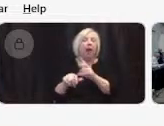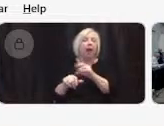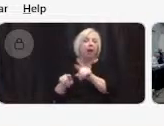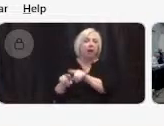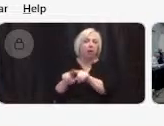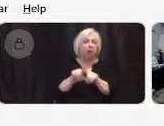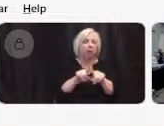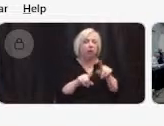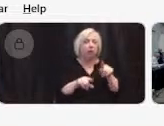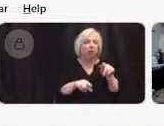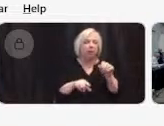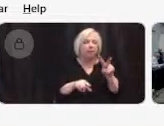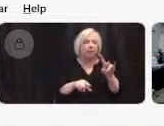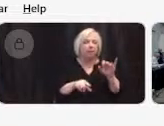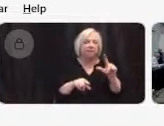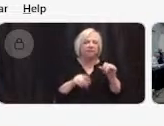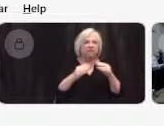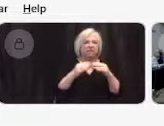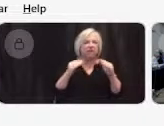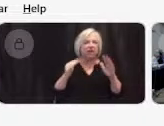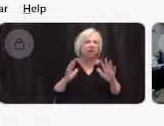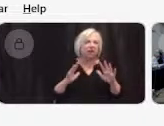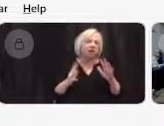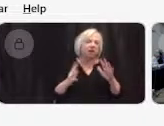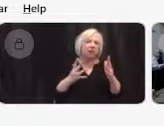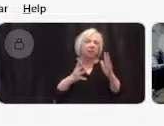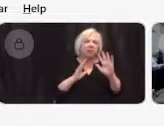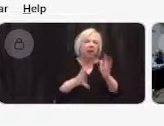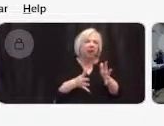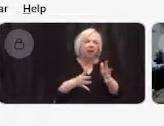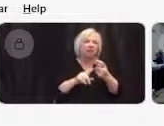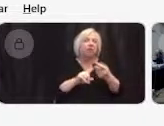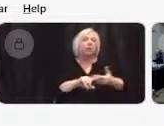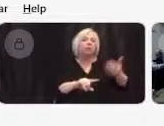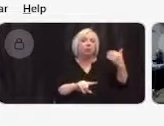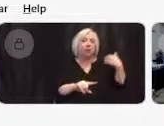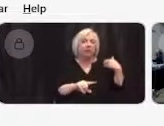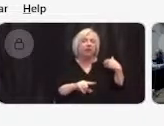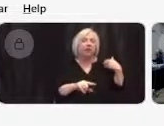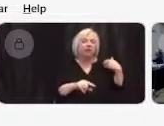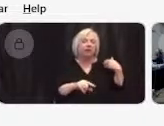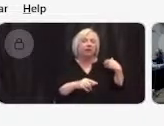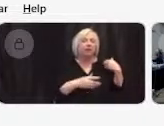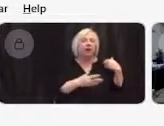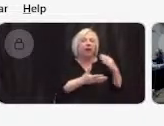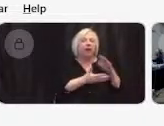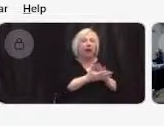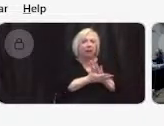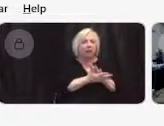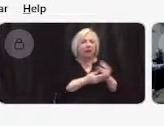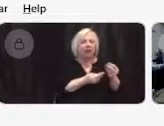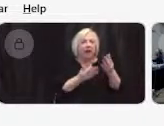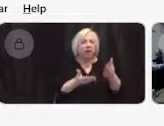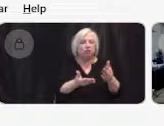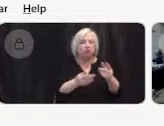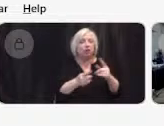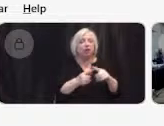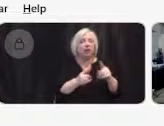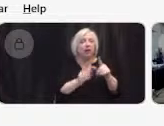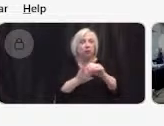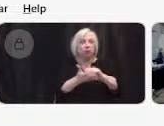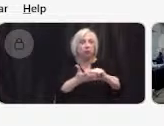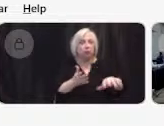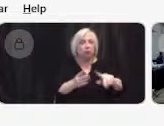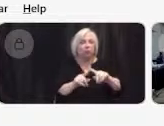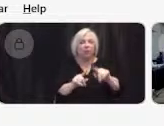pavilion. It appears that might have been left on there from a previous submission, that it got removed, but those were